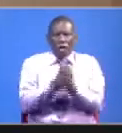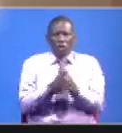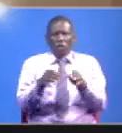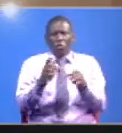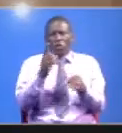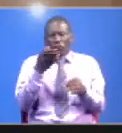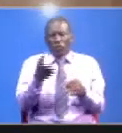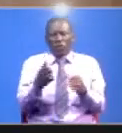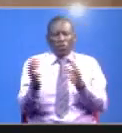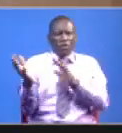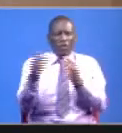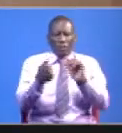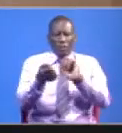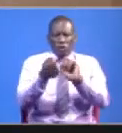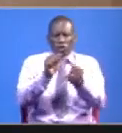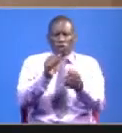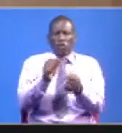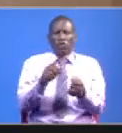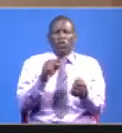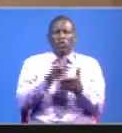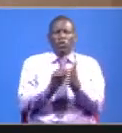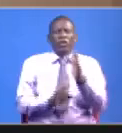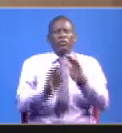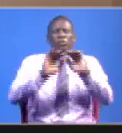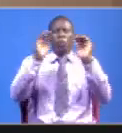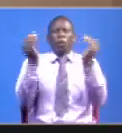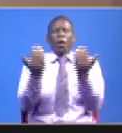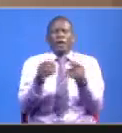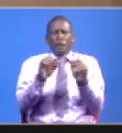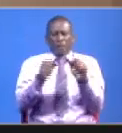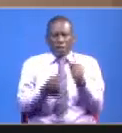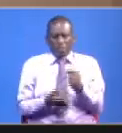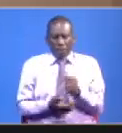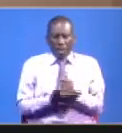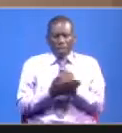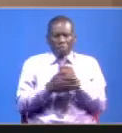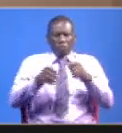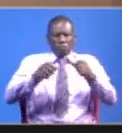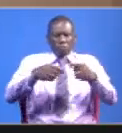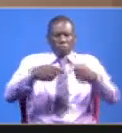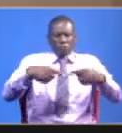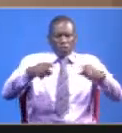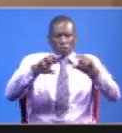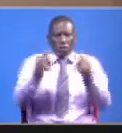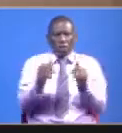adaptation, mitigation, and all the elements of climate change, so that the developing world can be facilitated to